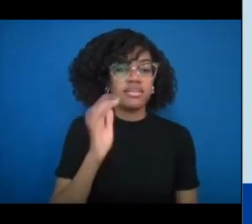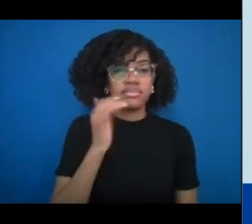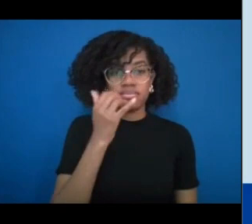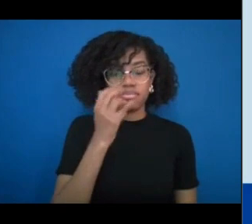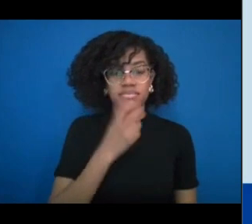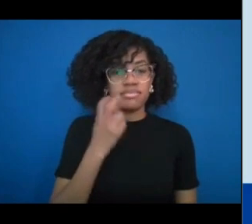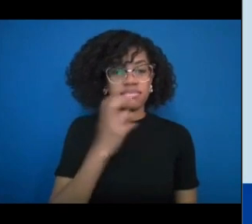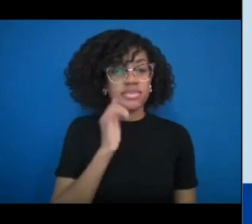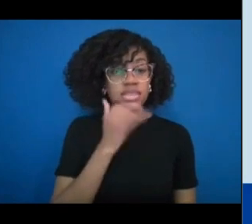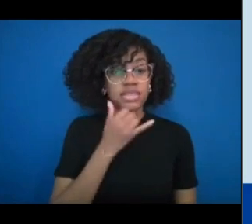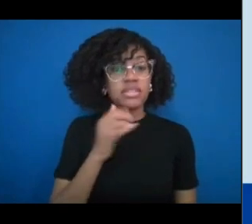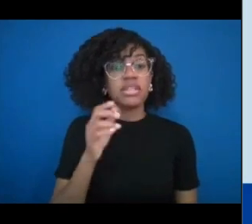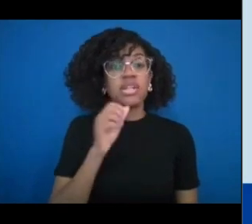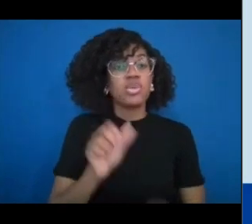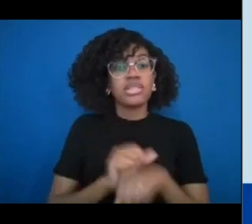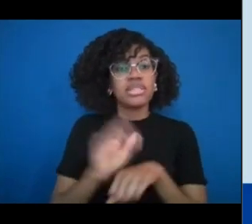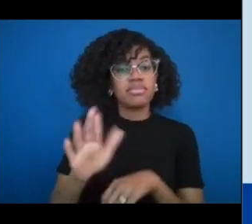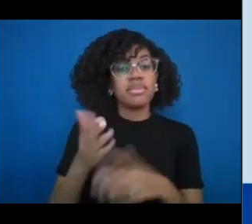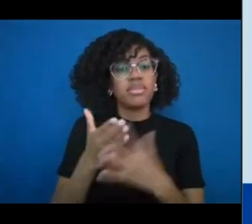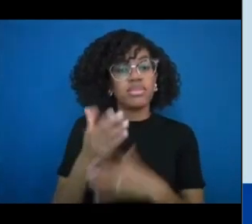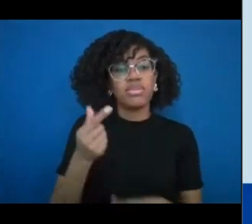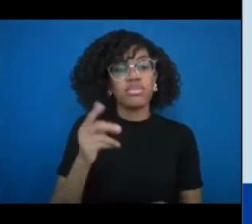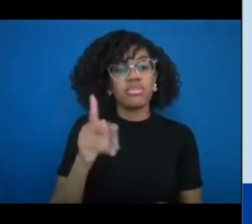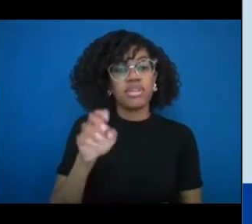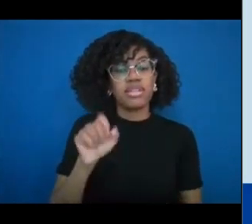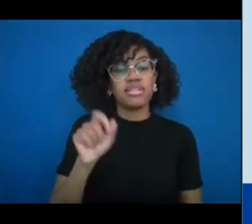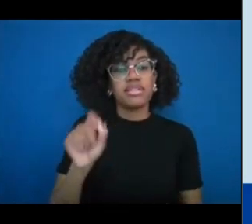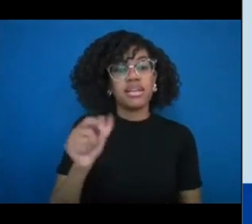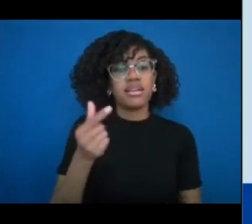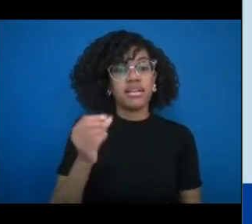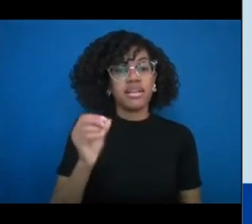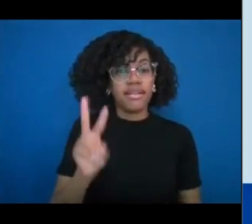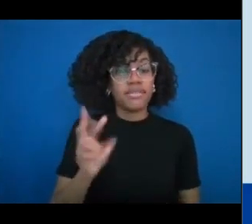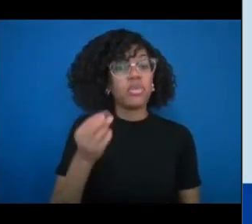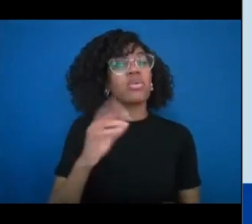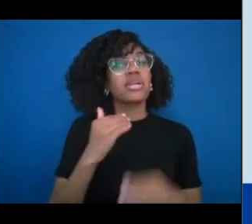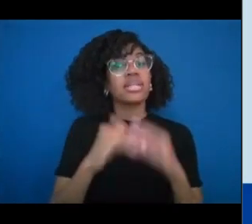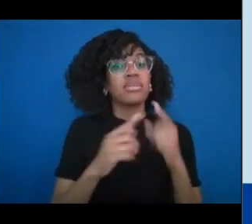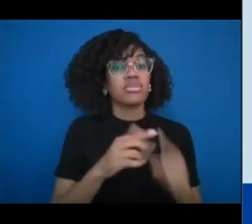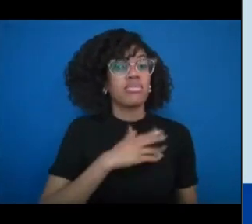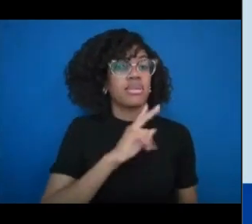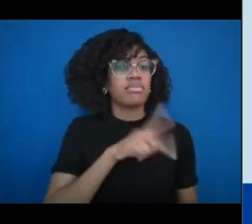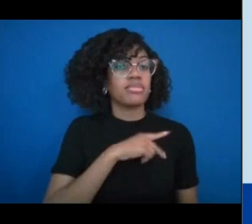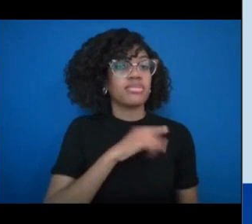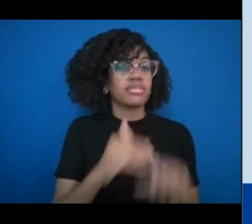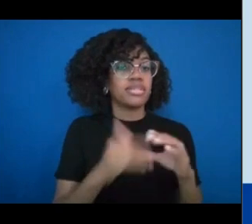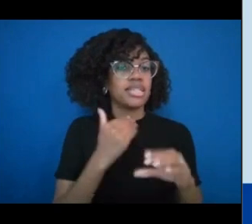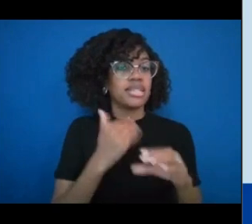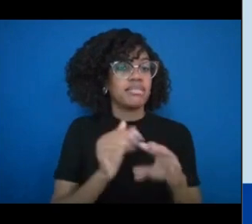don't get submitted through grants.gov. They don't get emailed to my personal email.